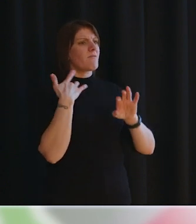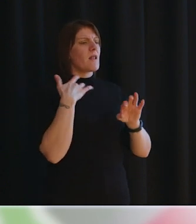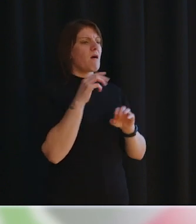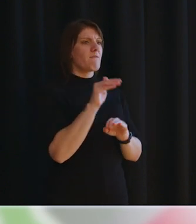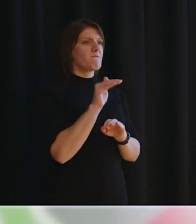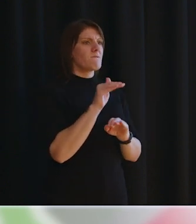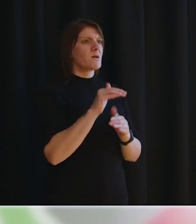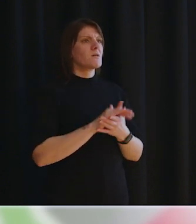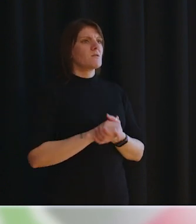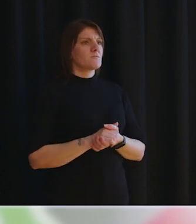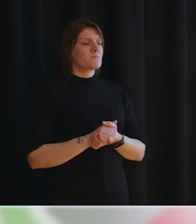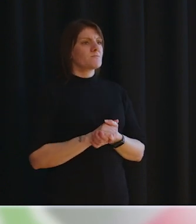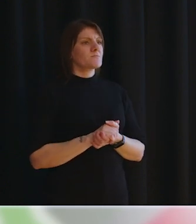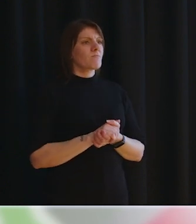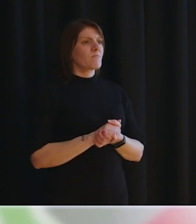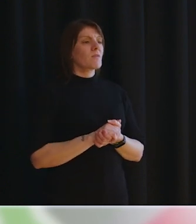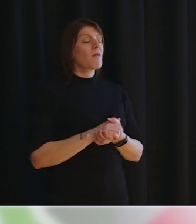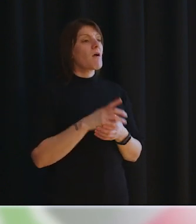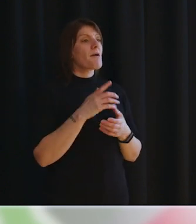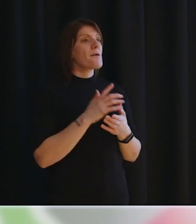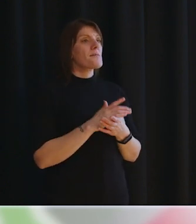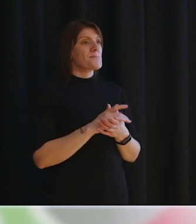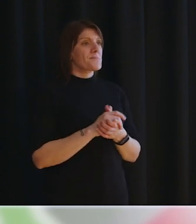But I found that quite